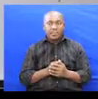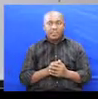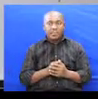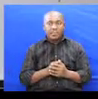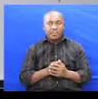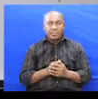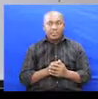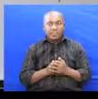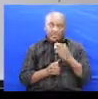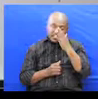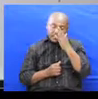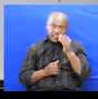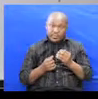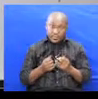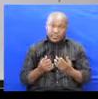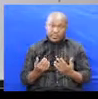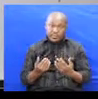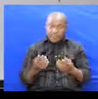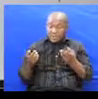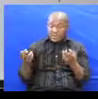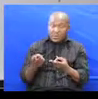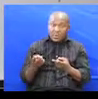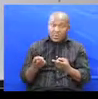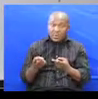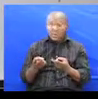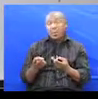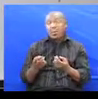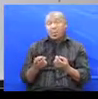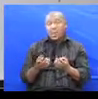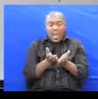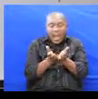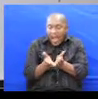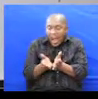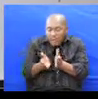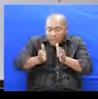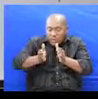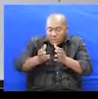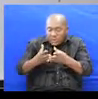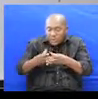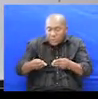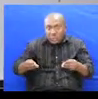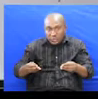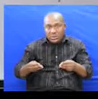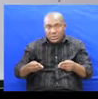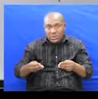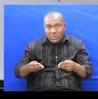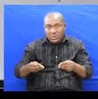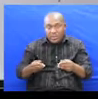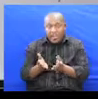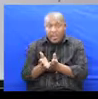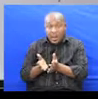derive molarity. This is equal to amount of a solute, number of moles of a